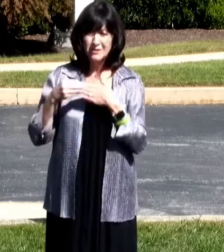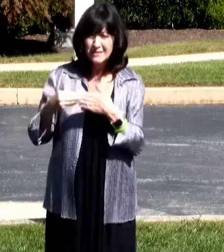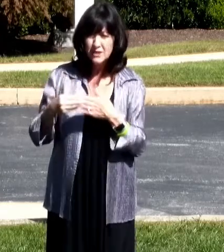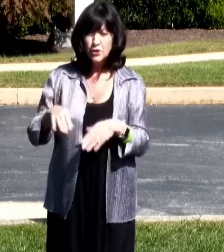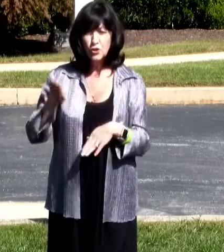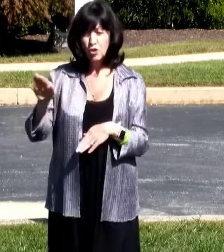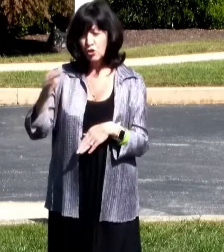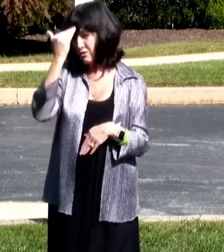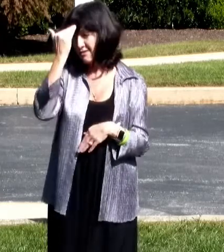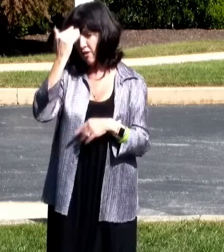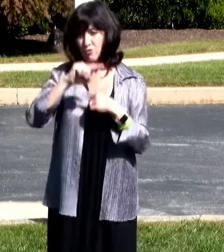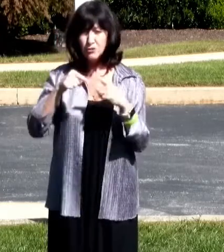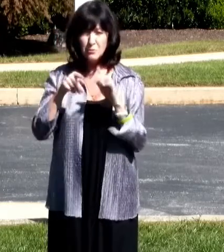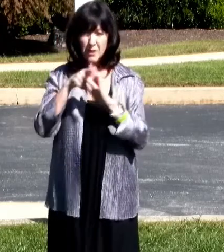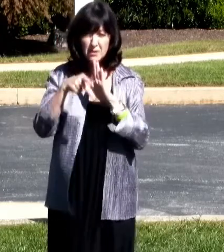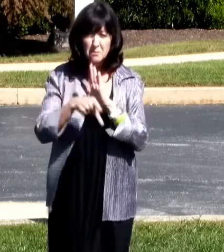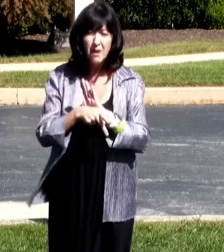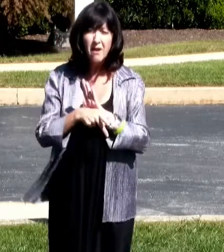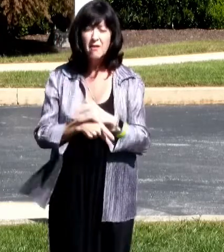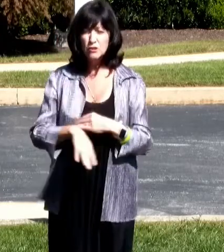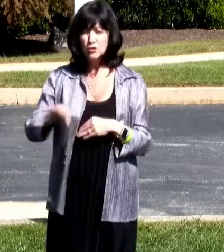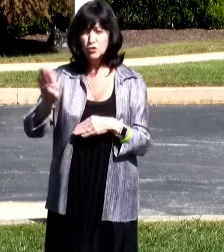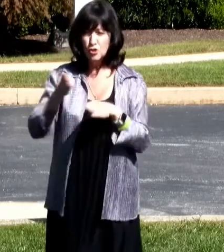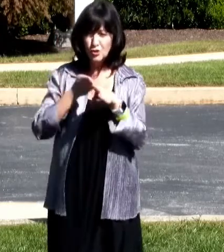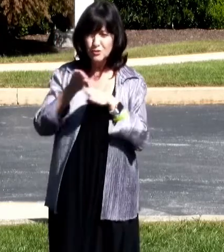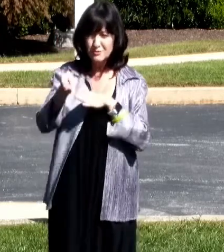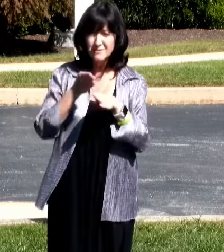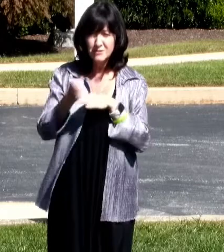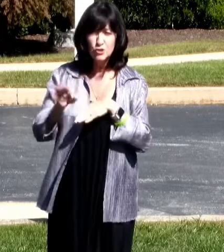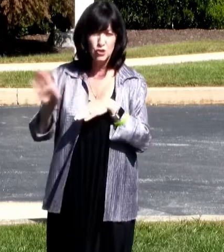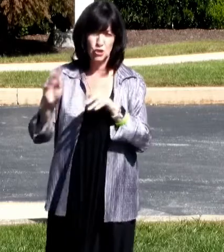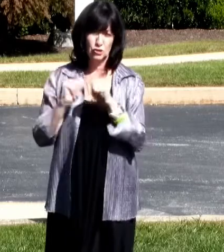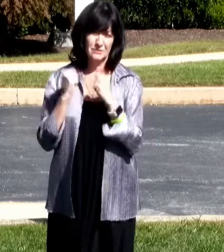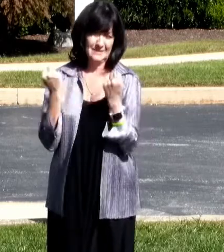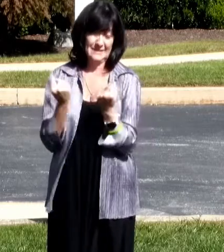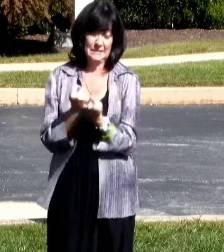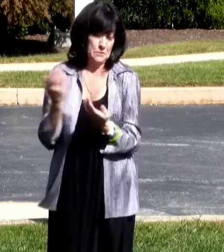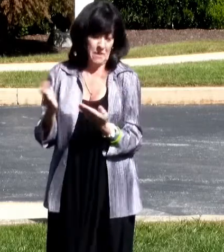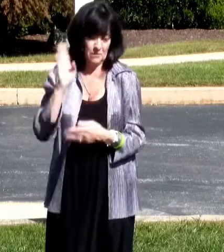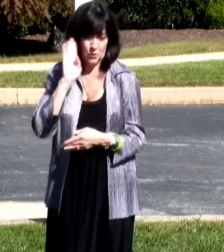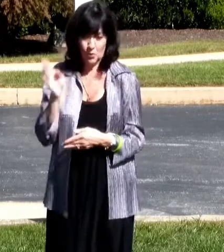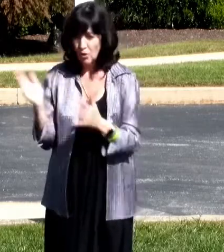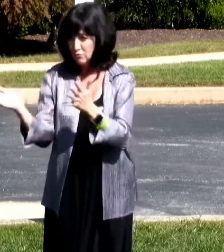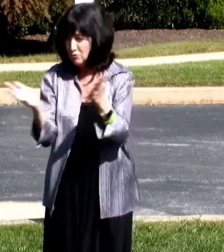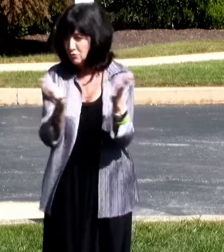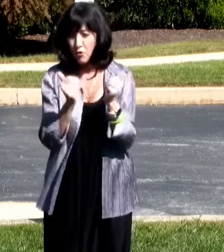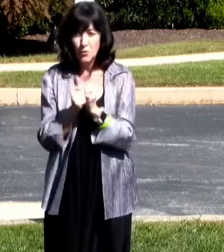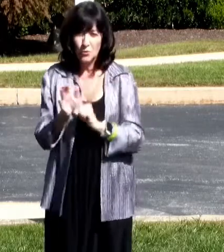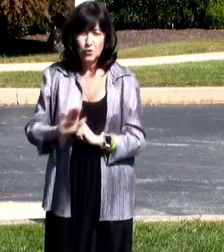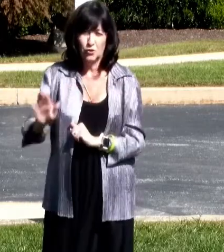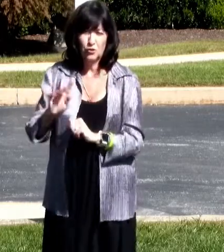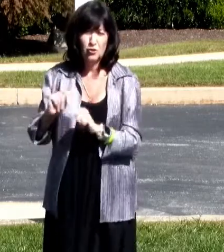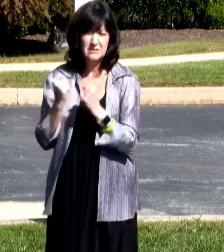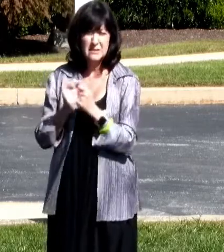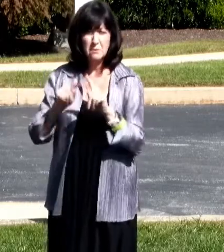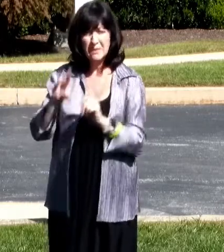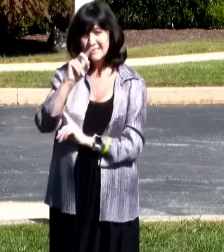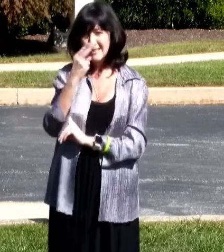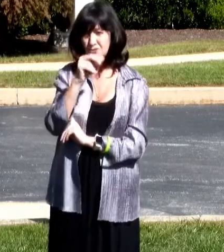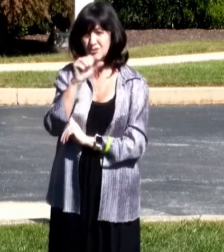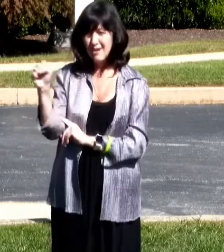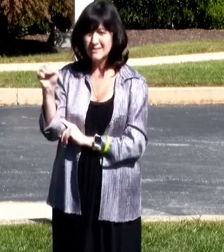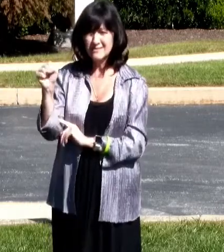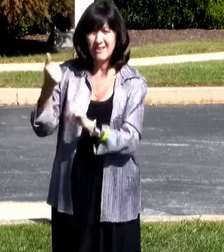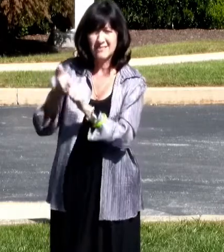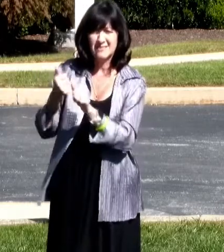policy guru, and her team of people, and I'm sure maybe she'll speak to them, but just DHSS was such a key